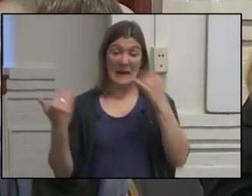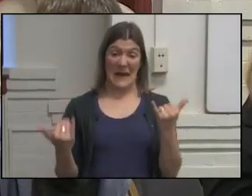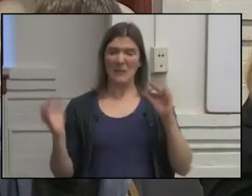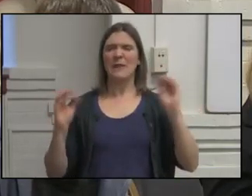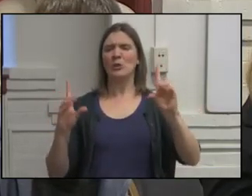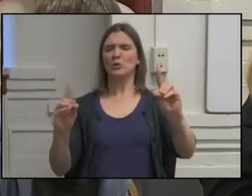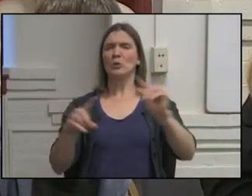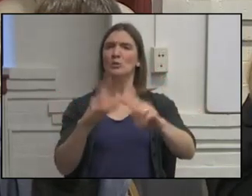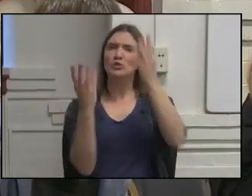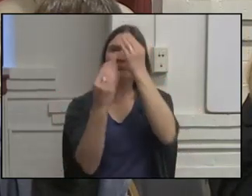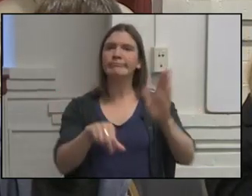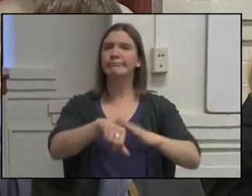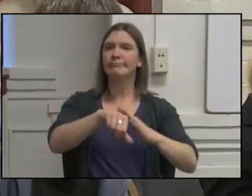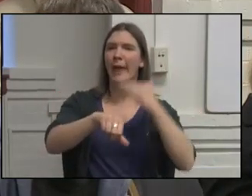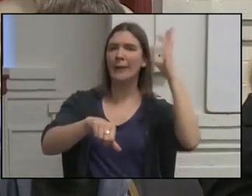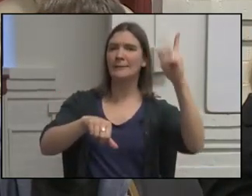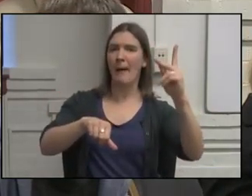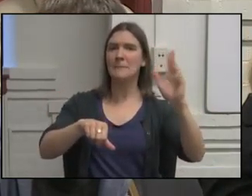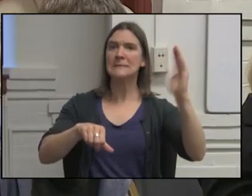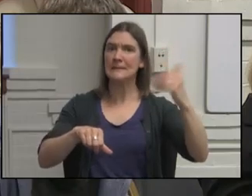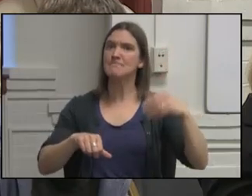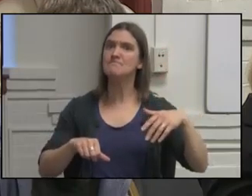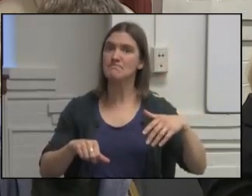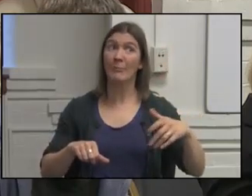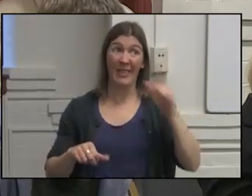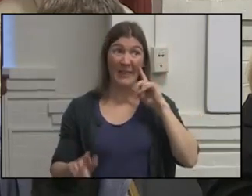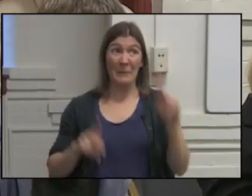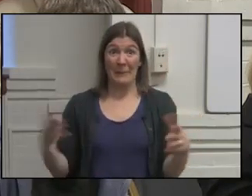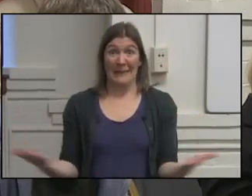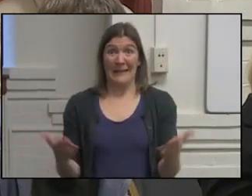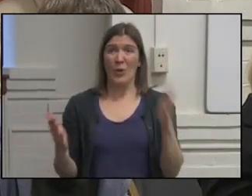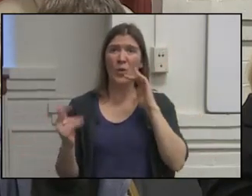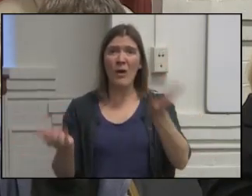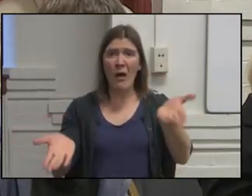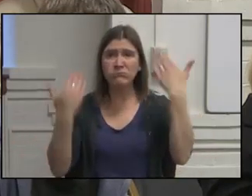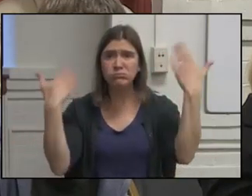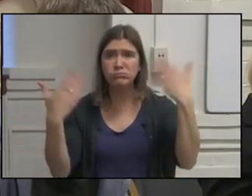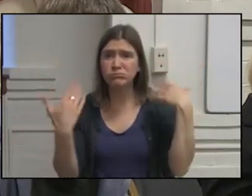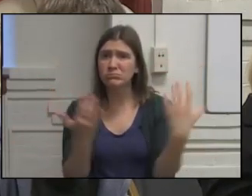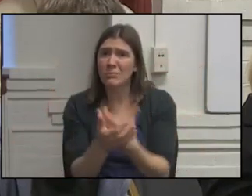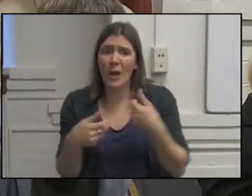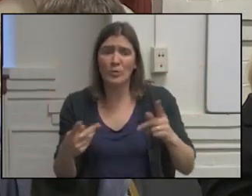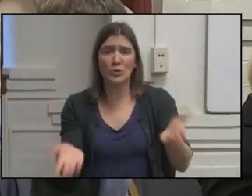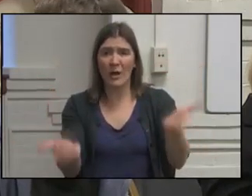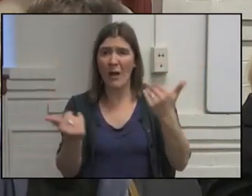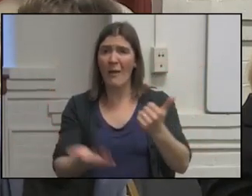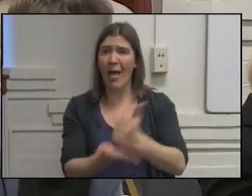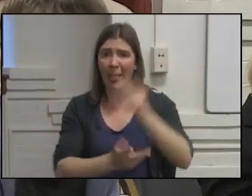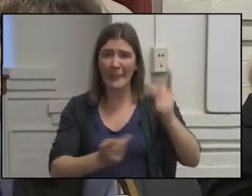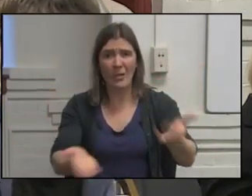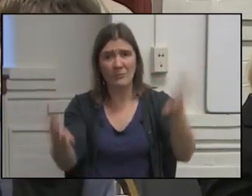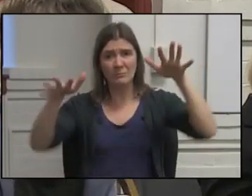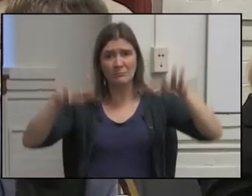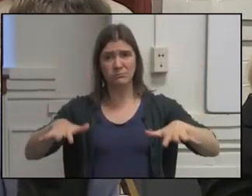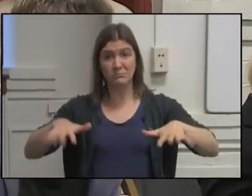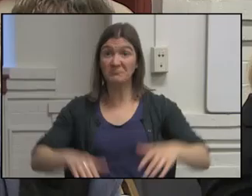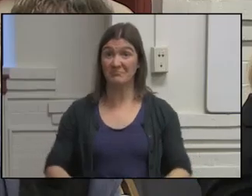now, but I just want to express that I think many people in town would welcome that sort of opportunity, and I hope it actually does